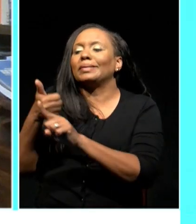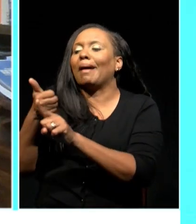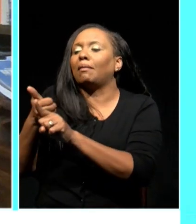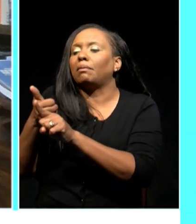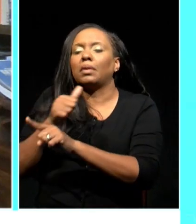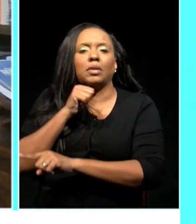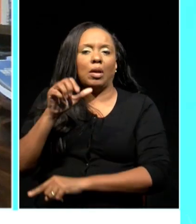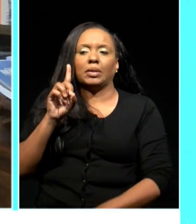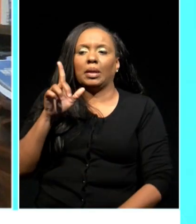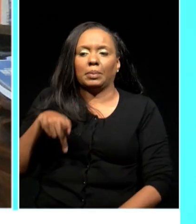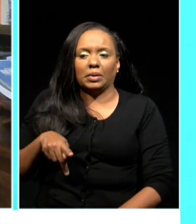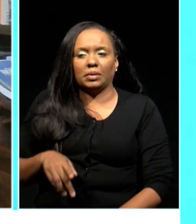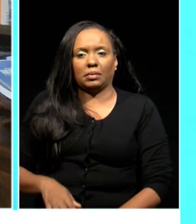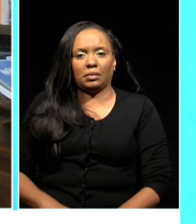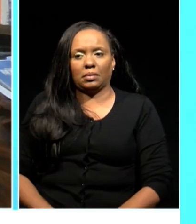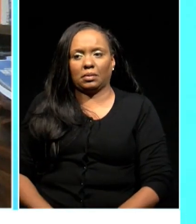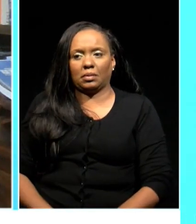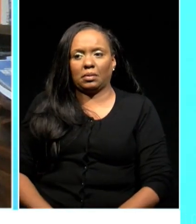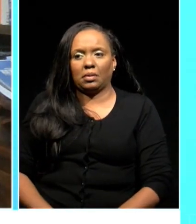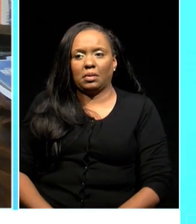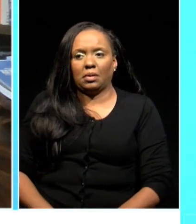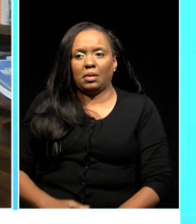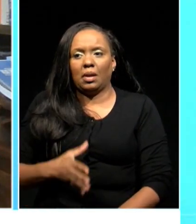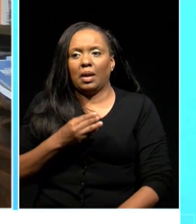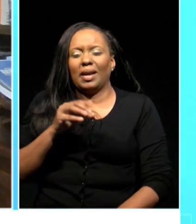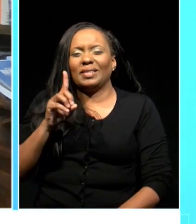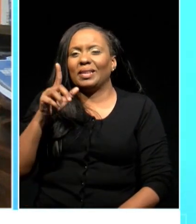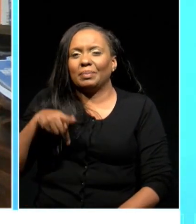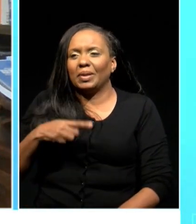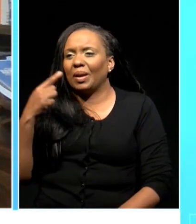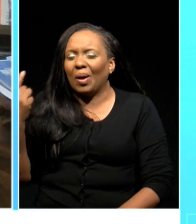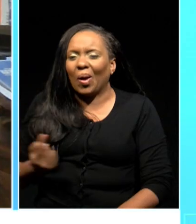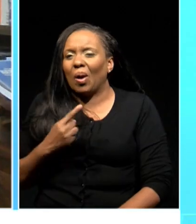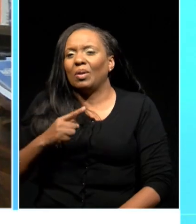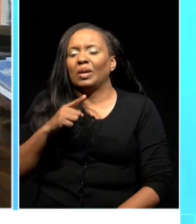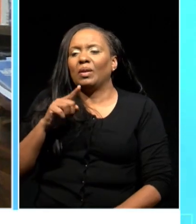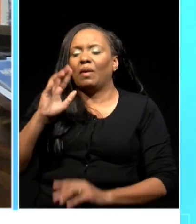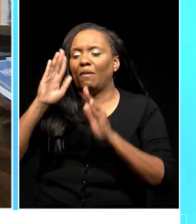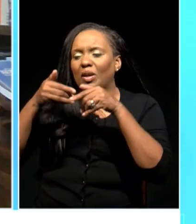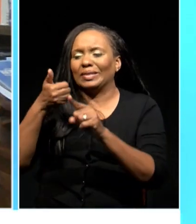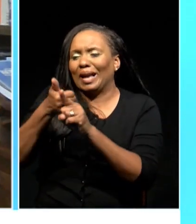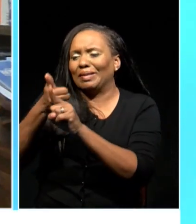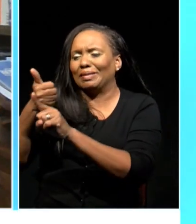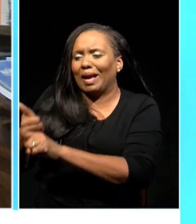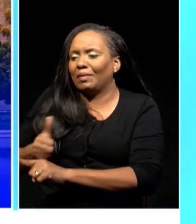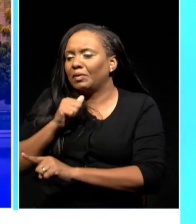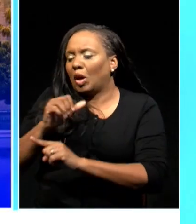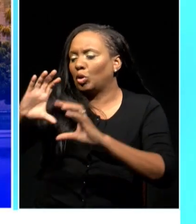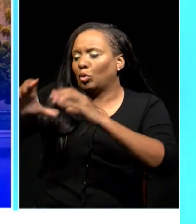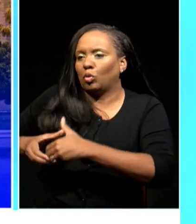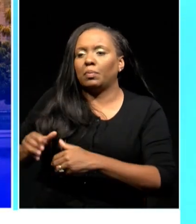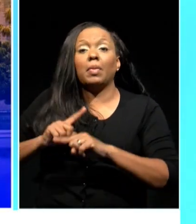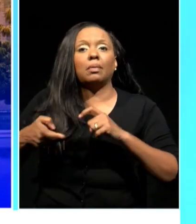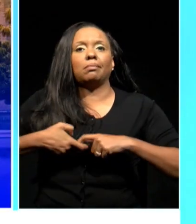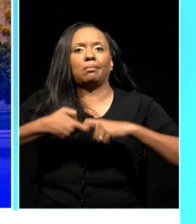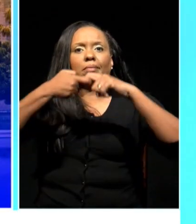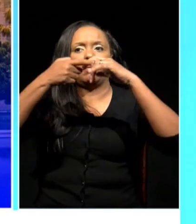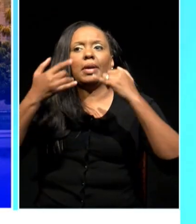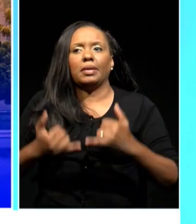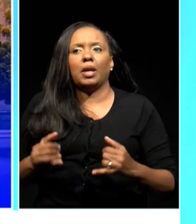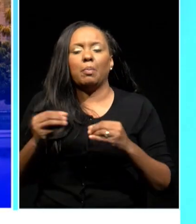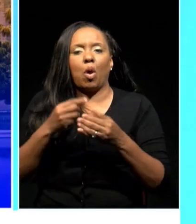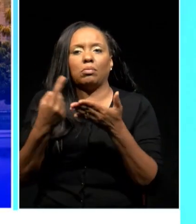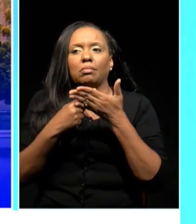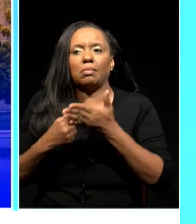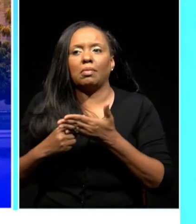Democratic Labour Party, by the way, is notorious for doing so. And they shot themselves in the feet. Okay, thank you very much. We're going to take a quick break. When we come back, Dr. Bell,